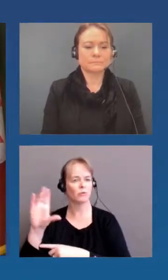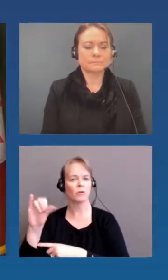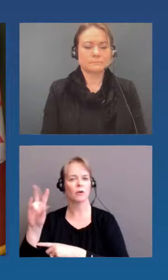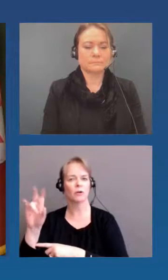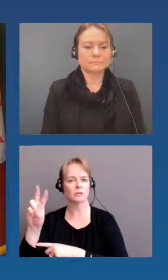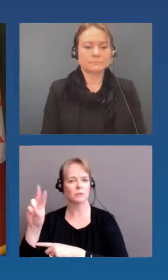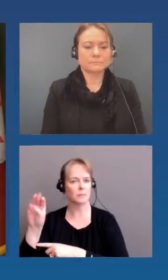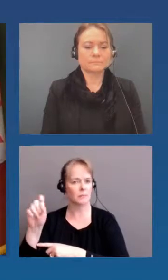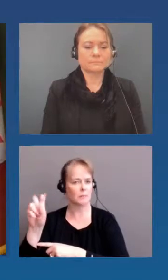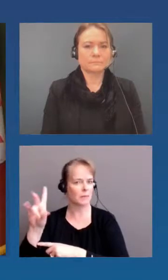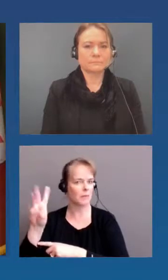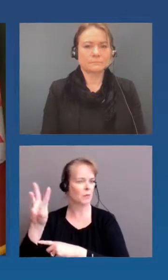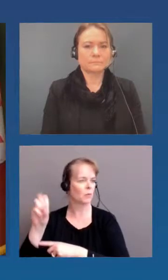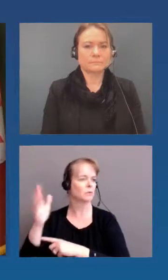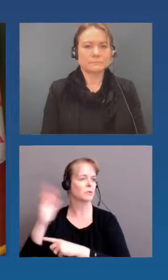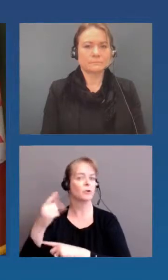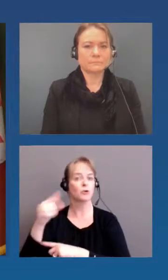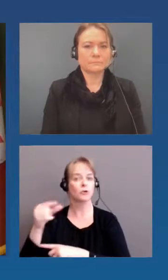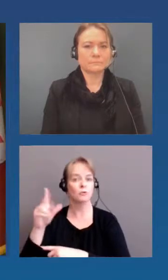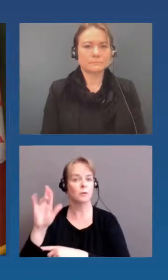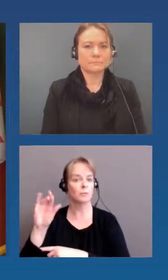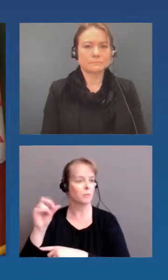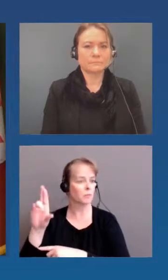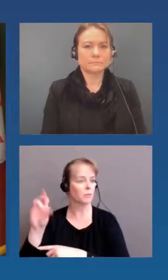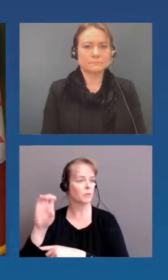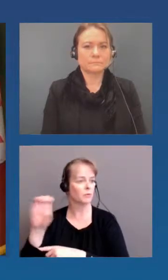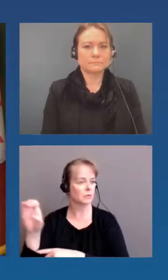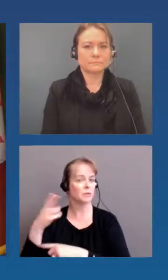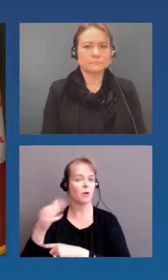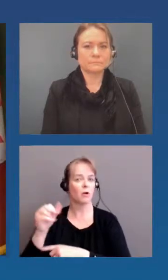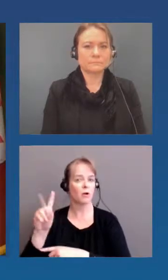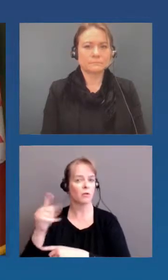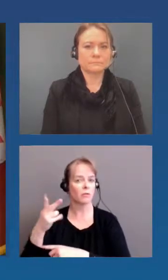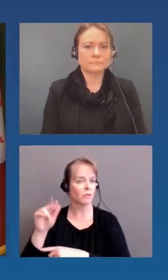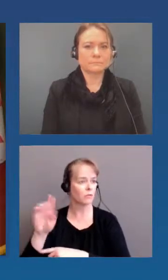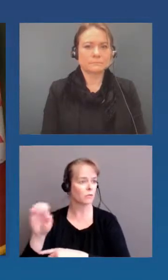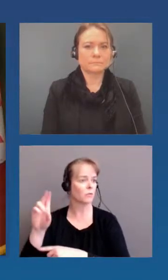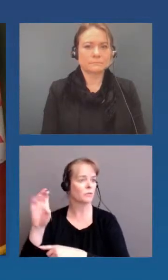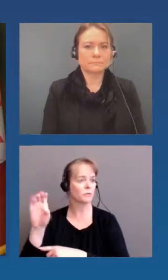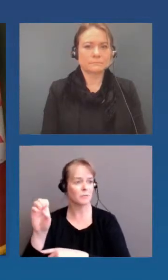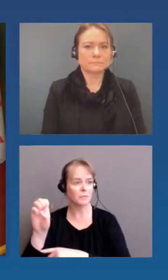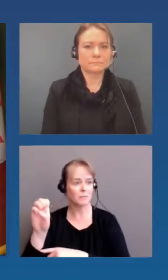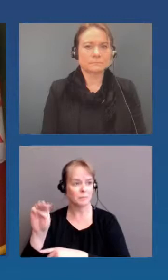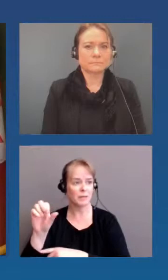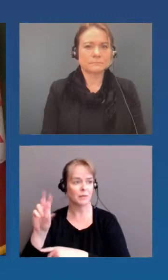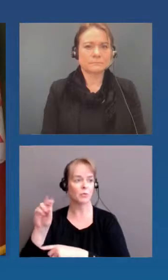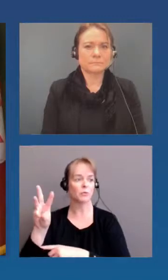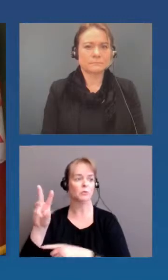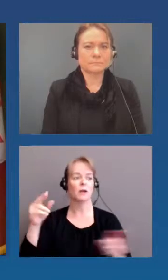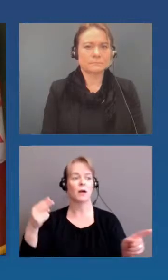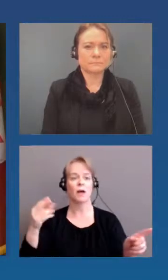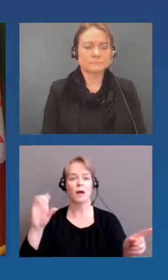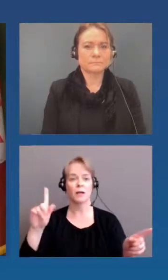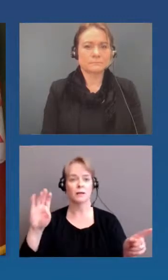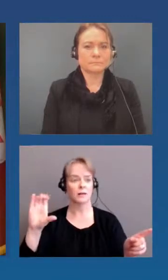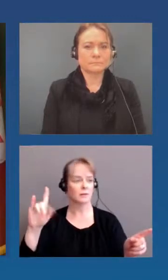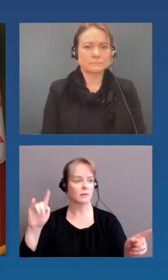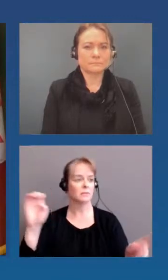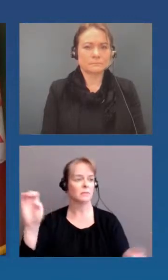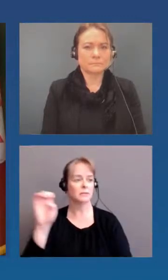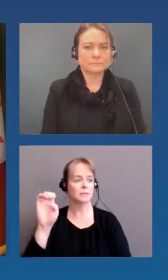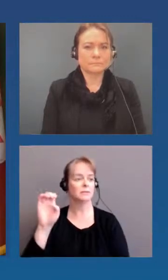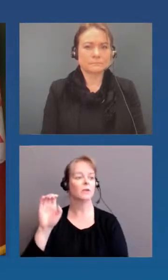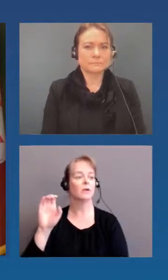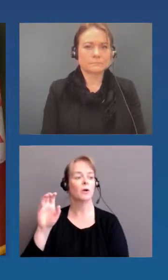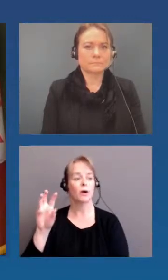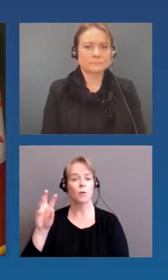Hawthorne Meadows, Hunt Club East, Western Community, Hunt Club Park, Lower Town, Manor Park, Overbrook MacArthur,